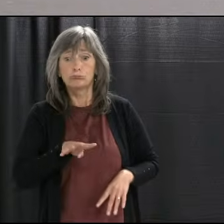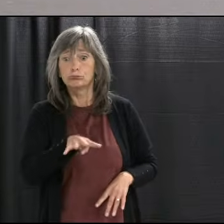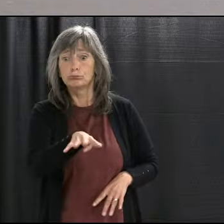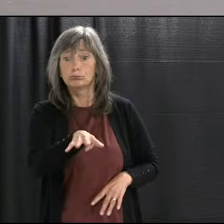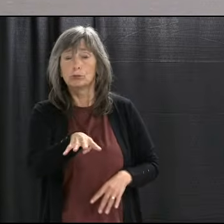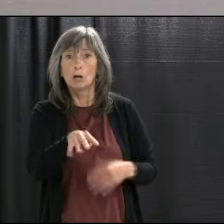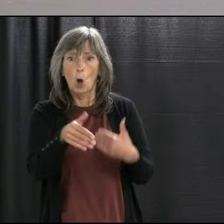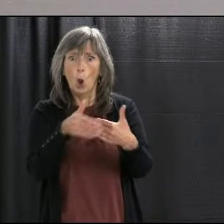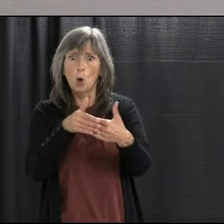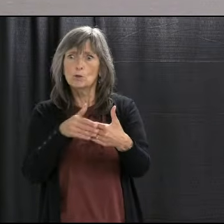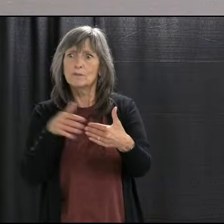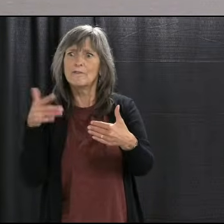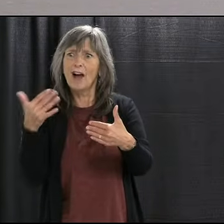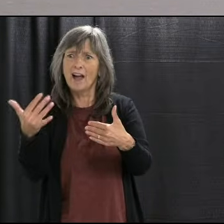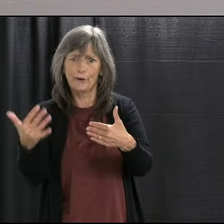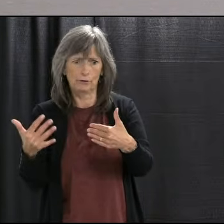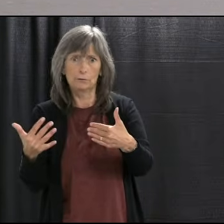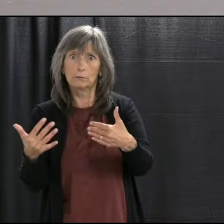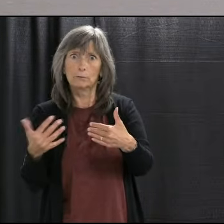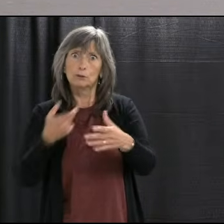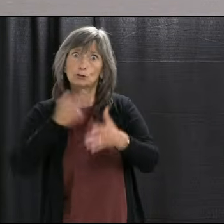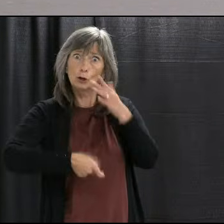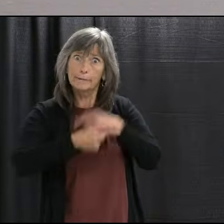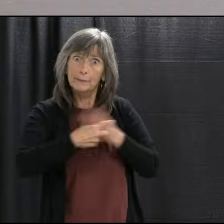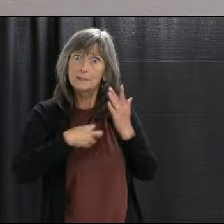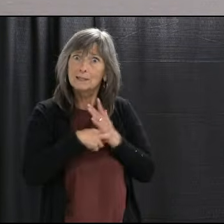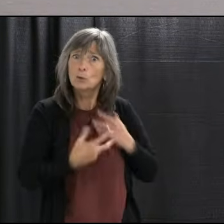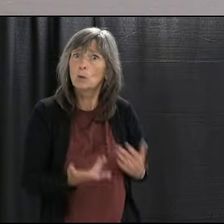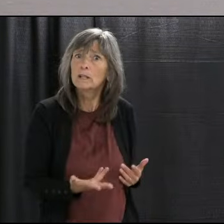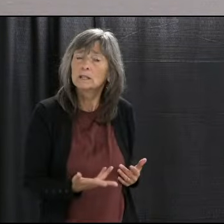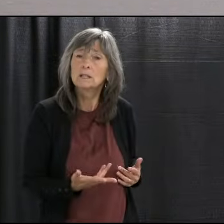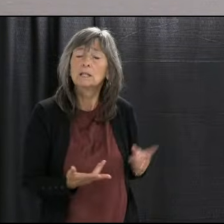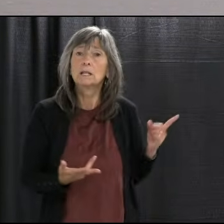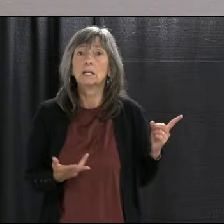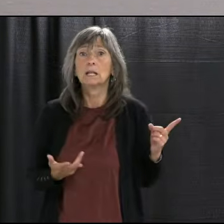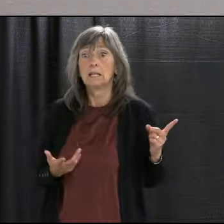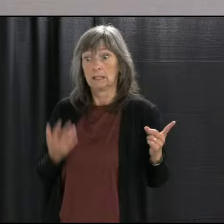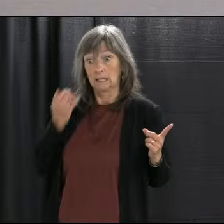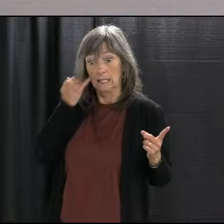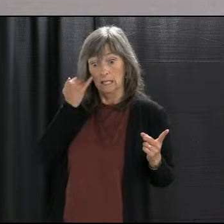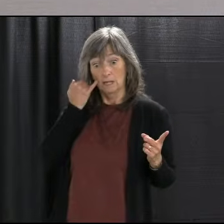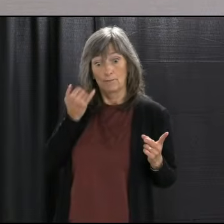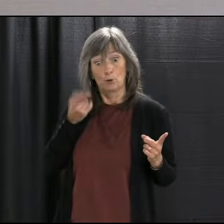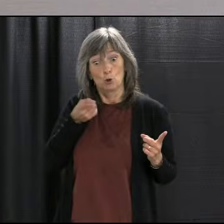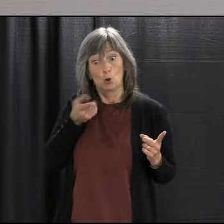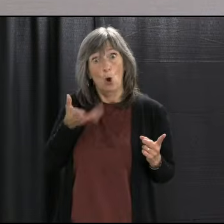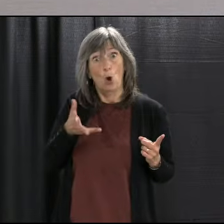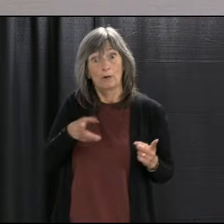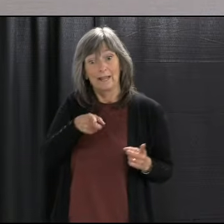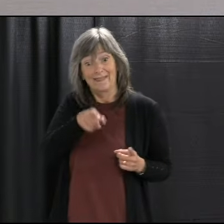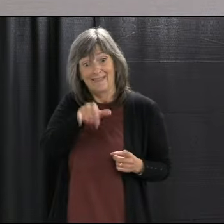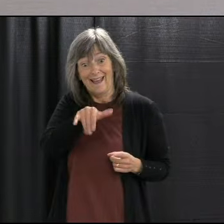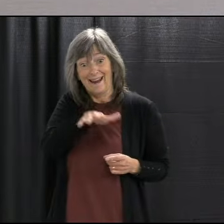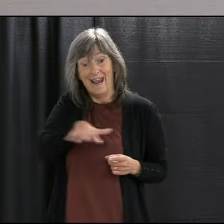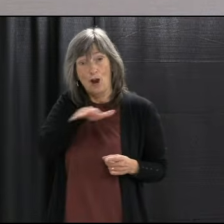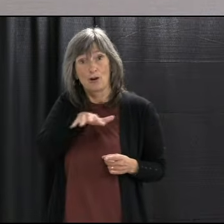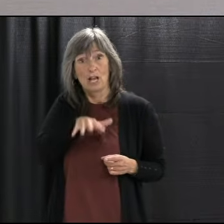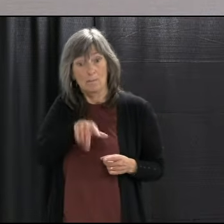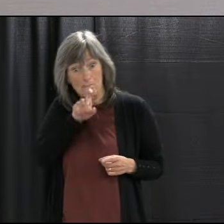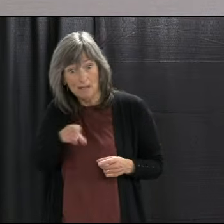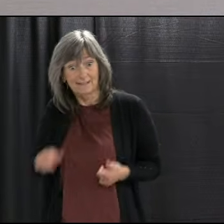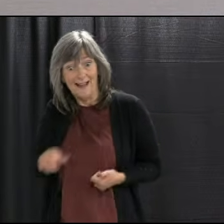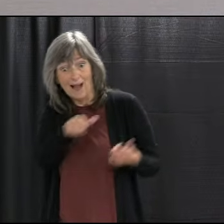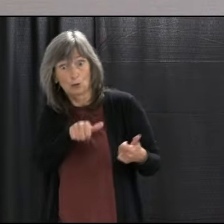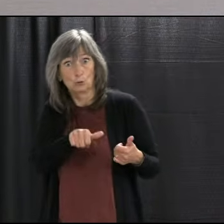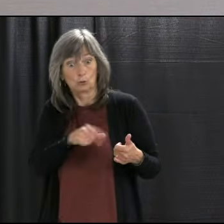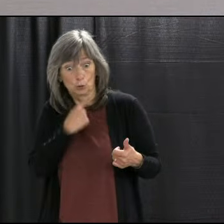certain areas. So what's the punishment for them then? So the punishment for being in an evacuated area, I'm not sure what the punishment is, but